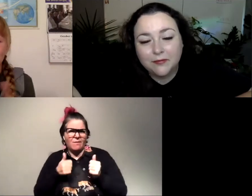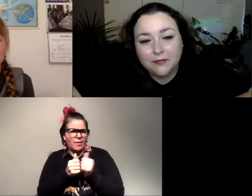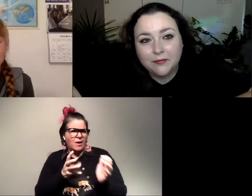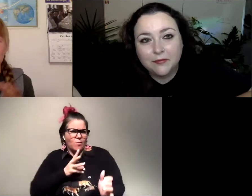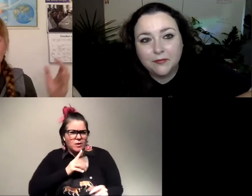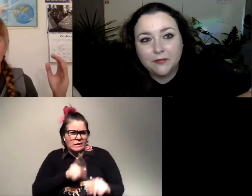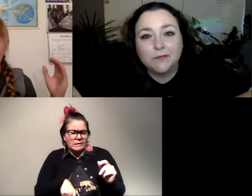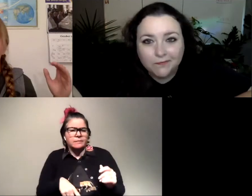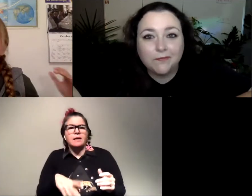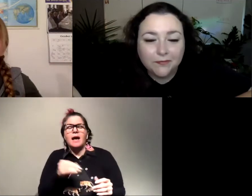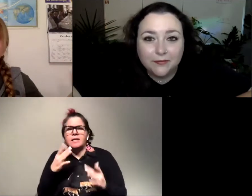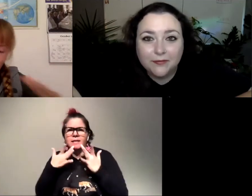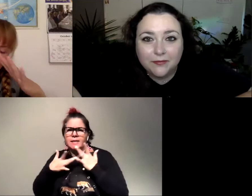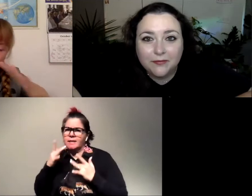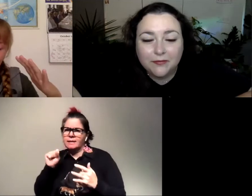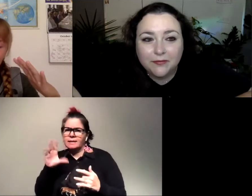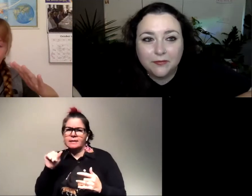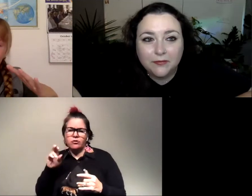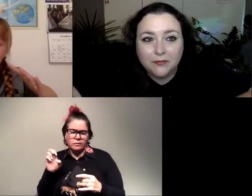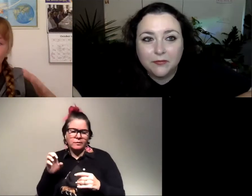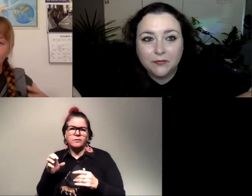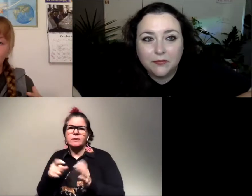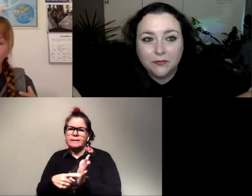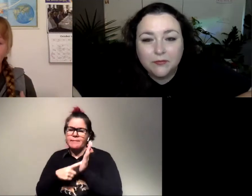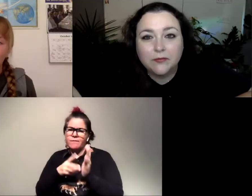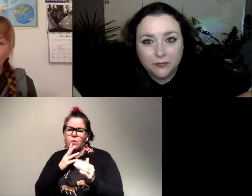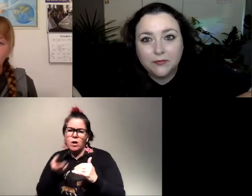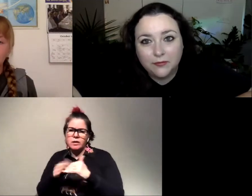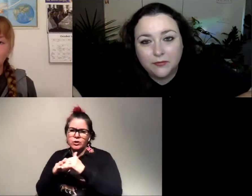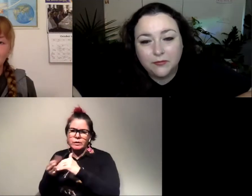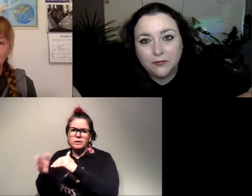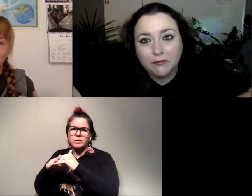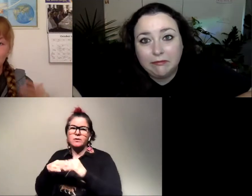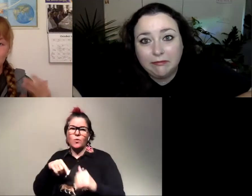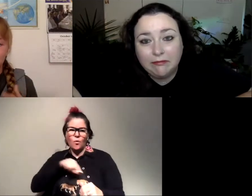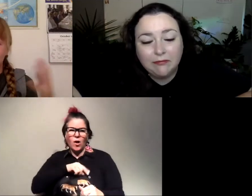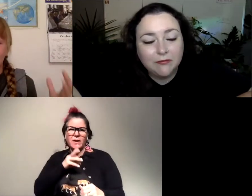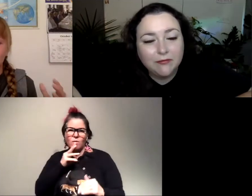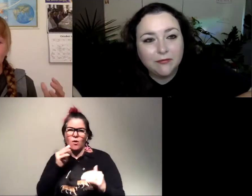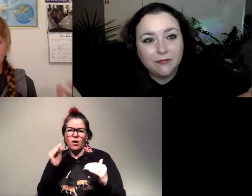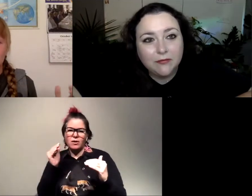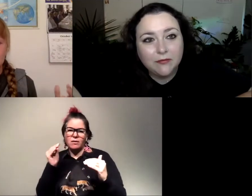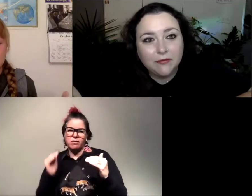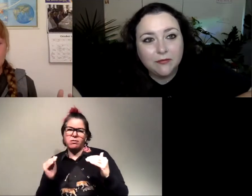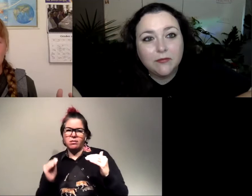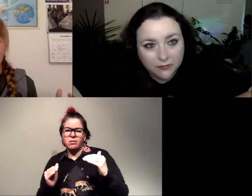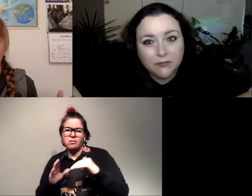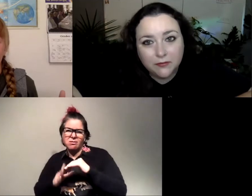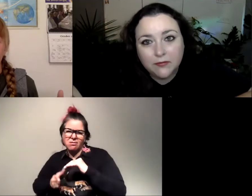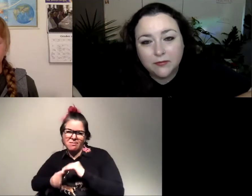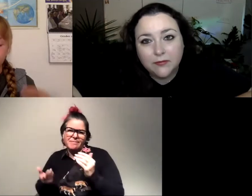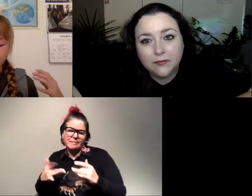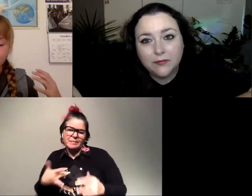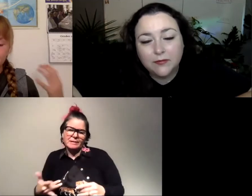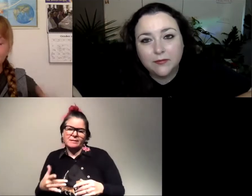they're scarce, and the demand for water is increasing while the quality of the water in lakes and reservoirs around the world is generally decreasing over